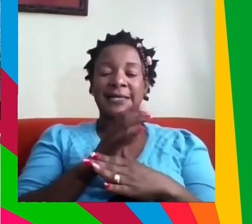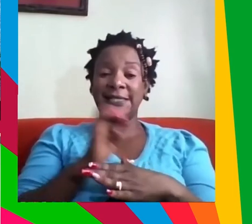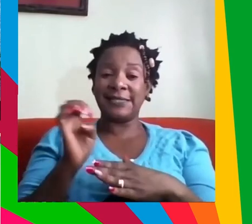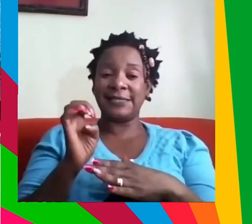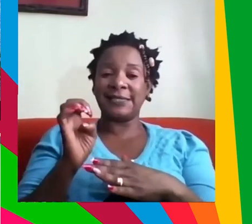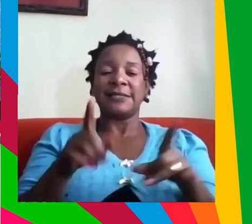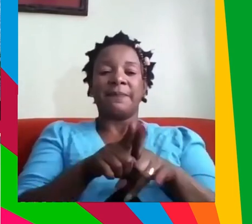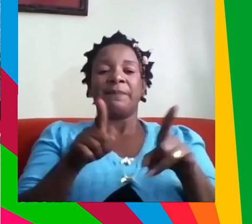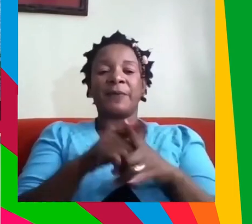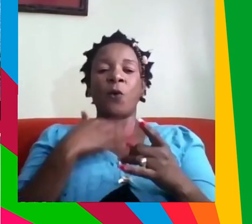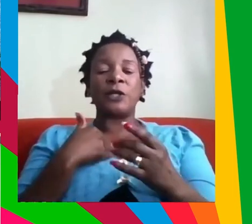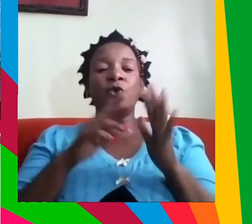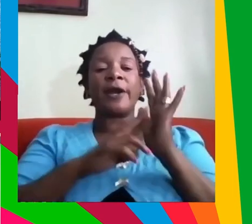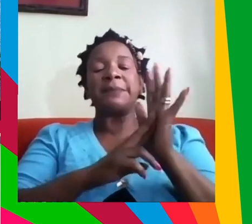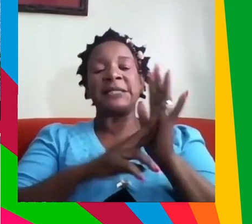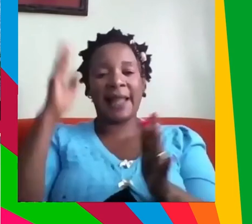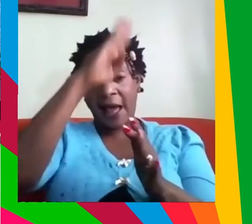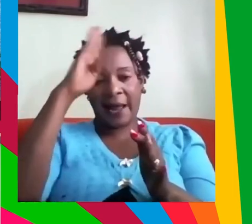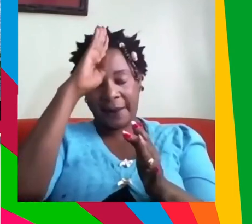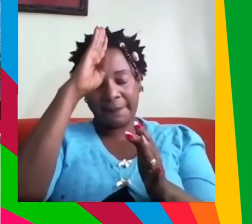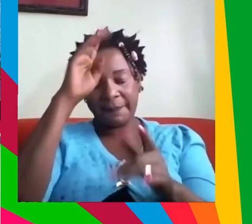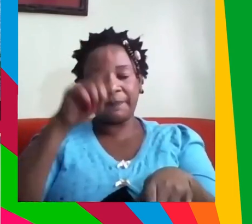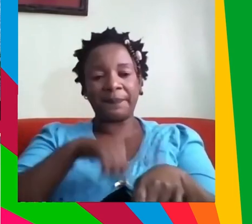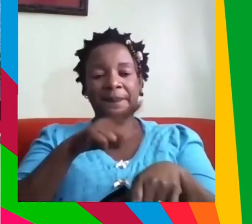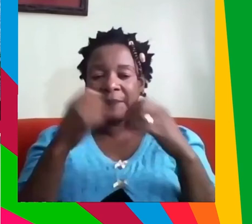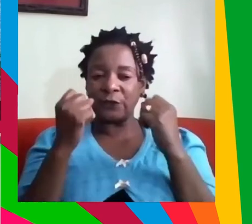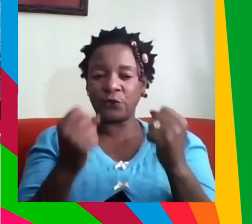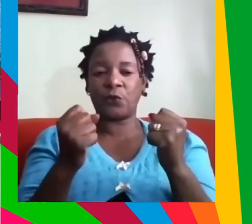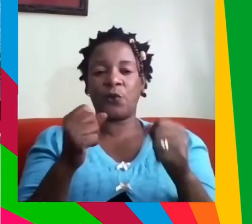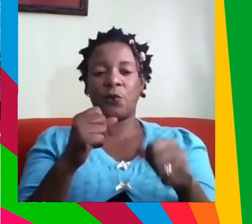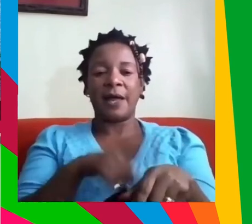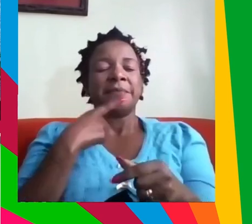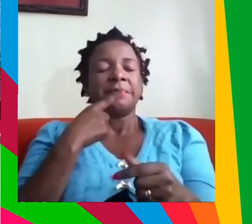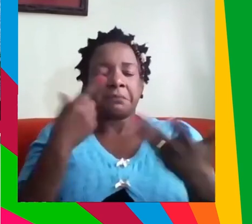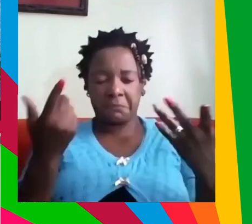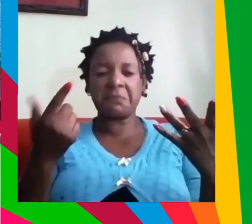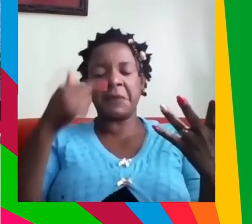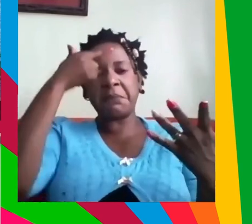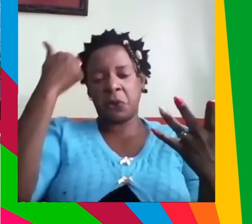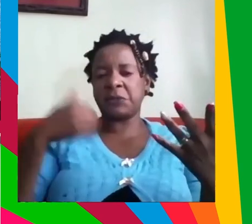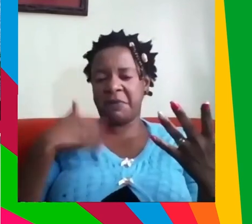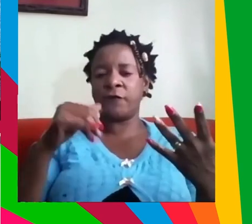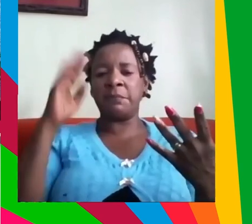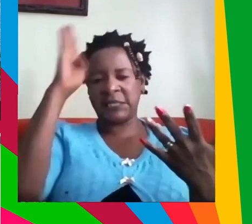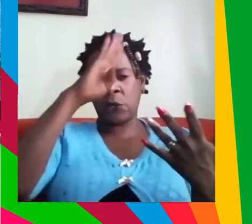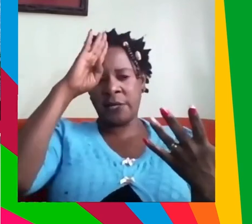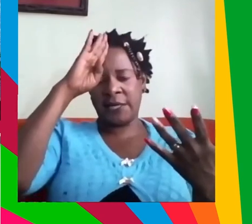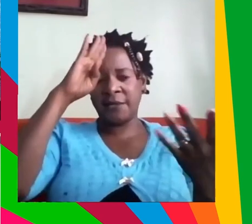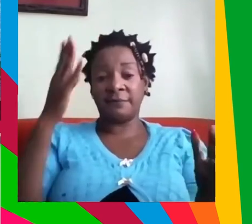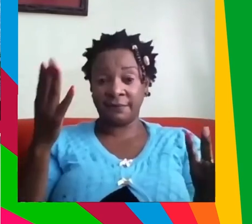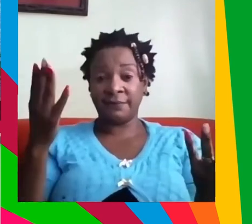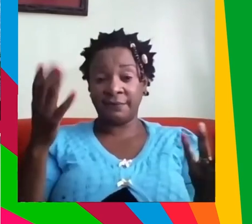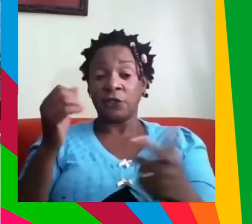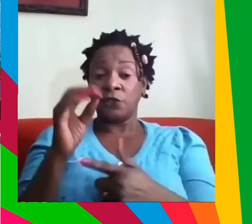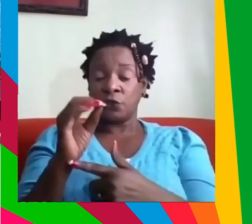Arab and, you know, a strong, empowered woman when I'm also abroad, and say, but it's because I'm Saudi and not because I was raised abroad. So